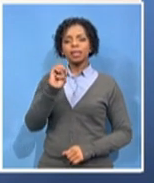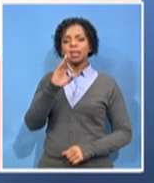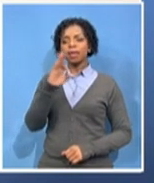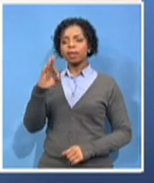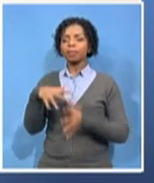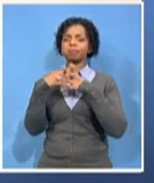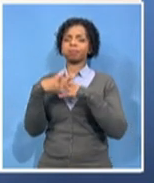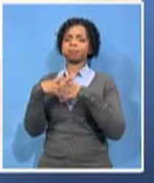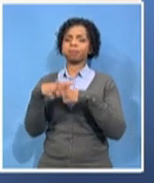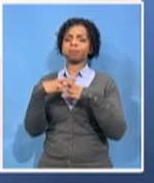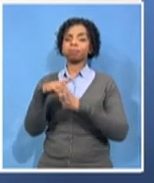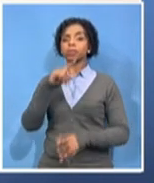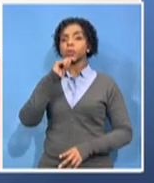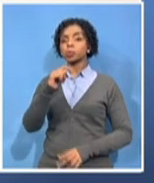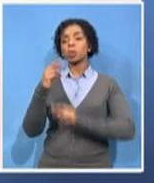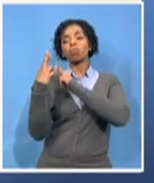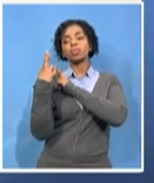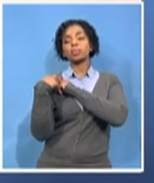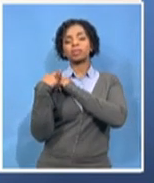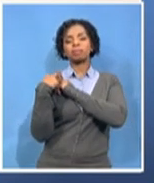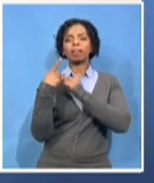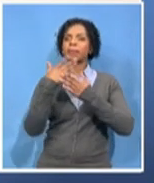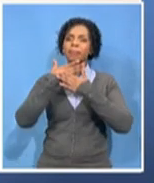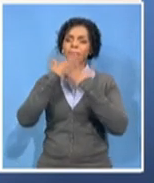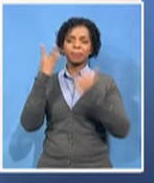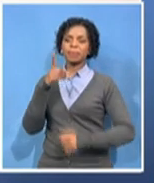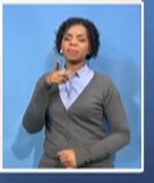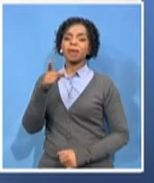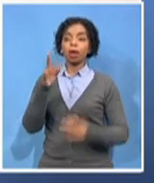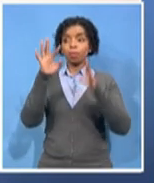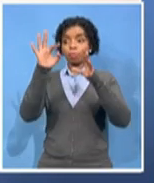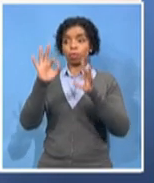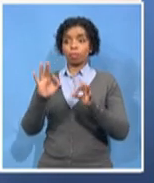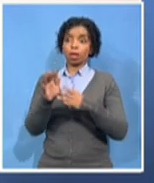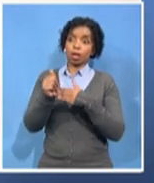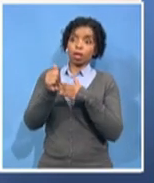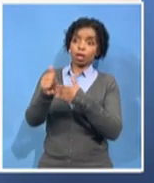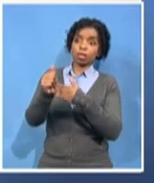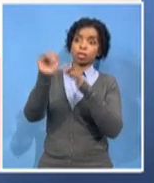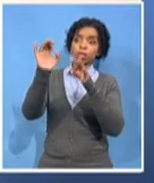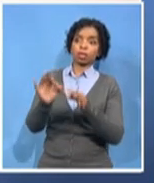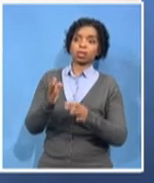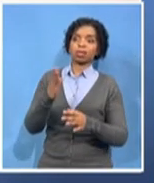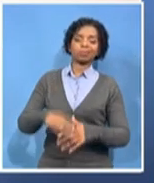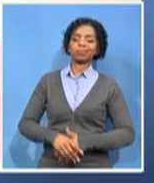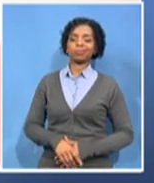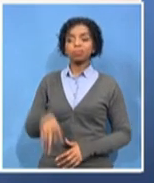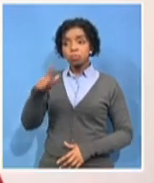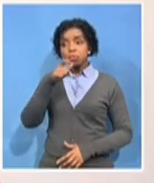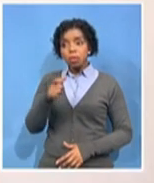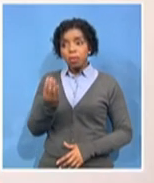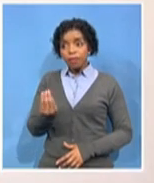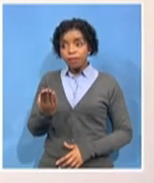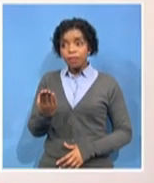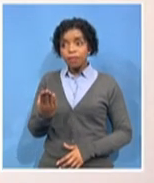its acts and not providing good leadership. What have you got to say to that? We don't take the likes of